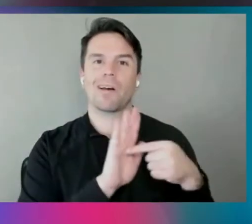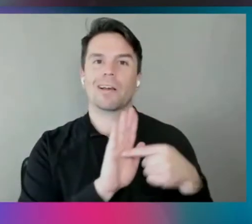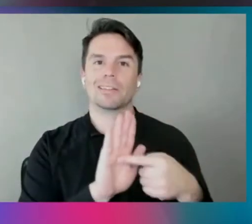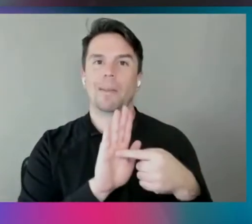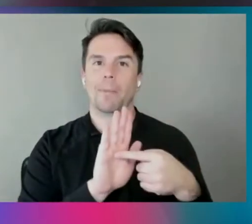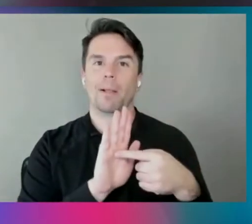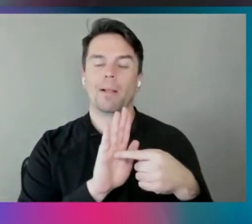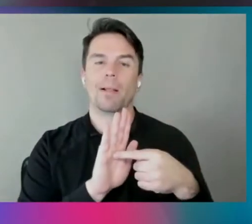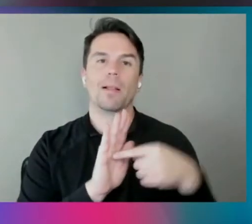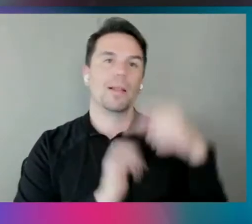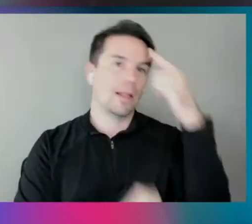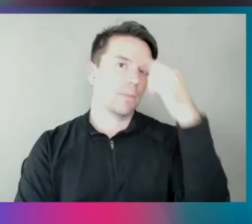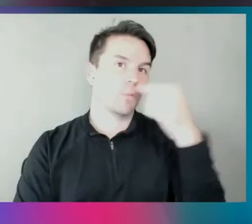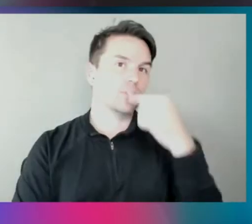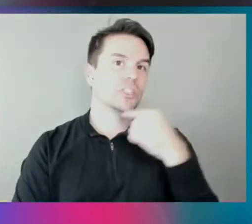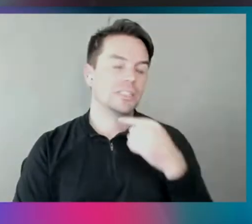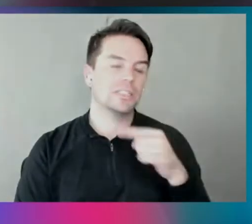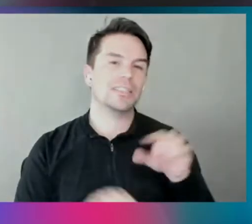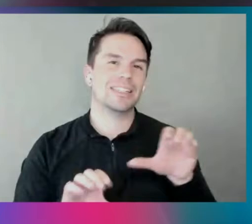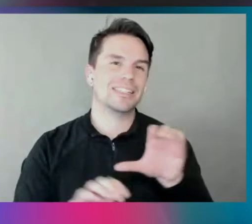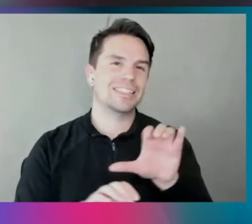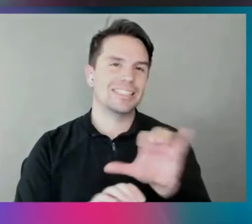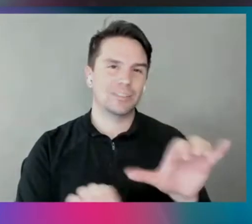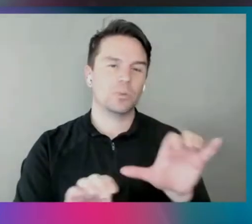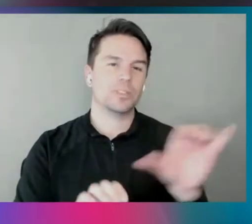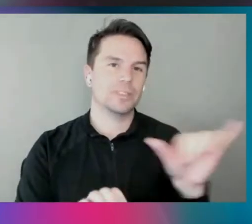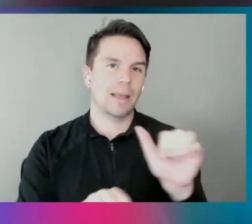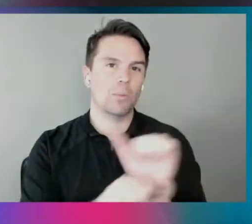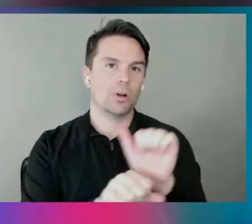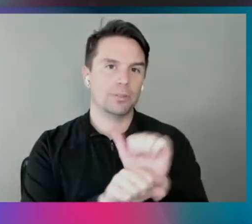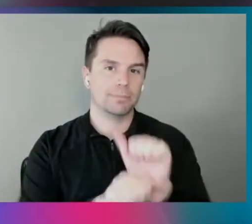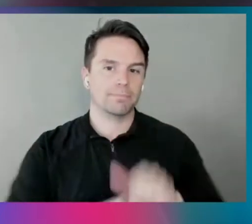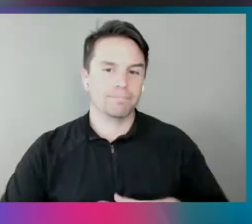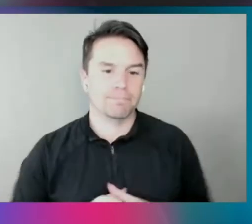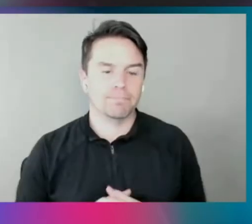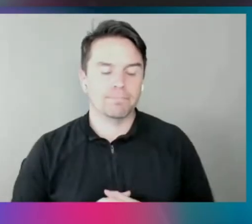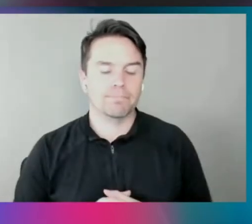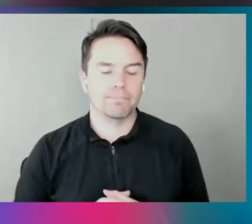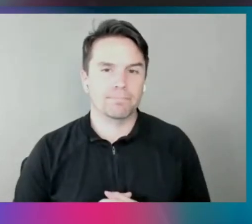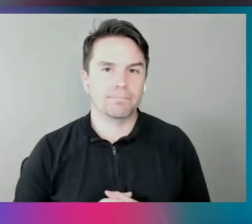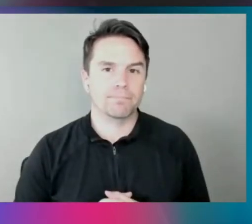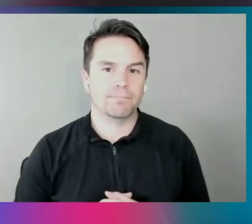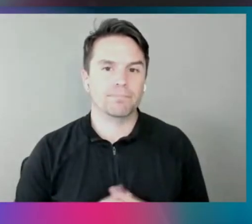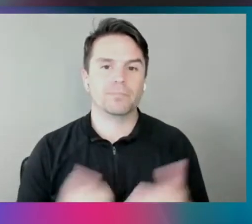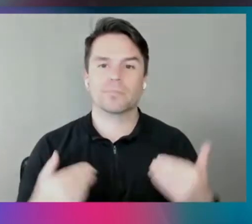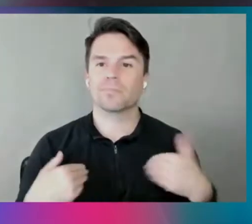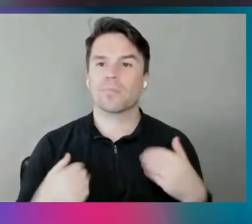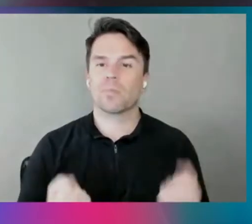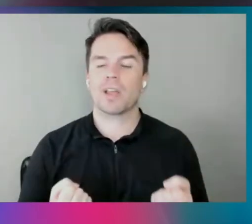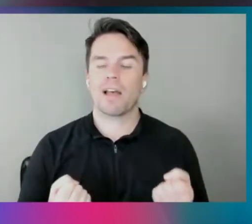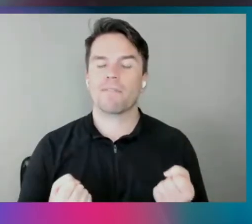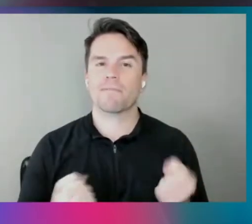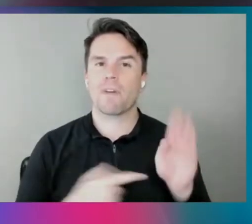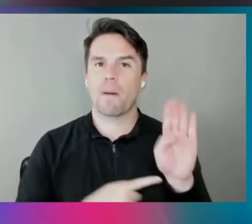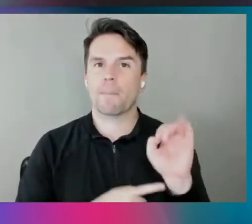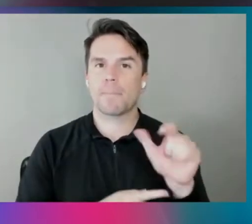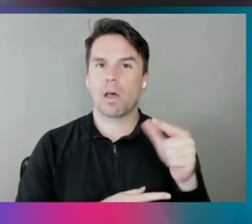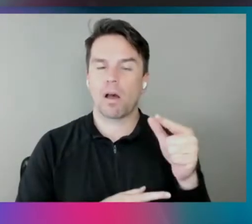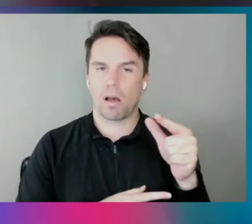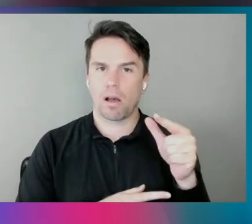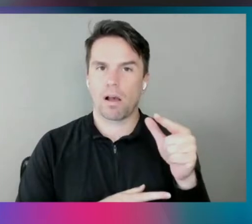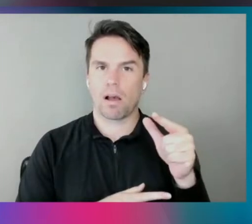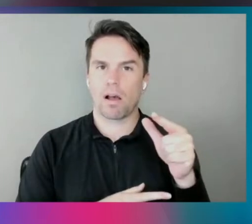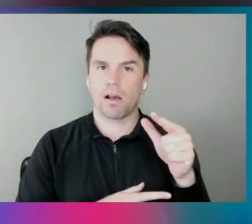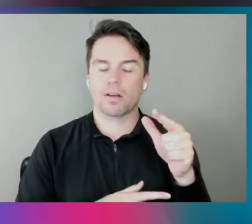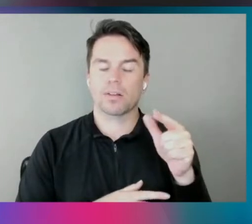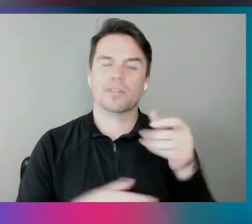Portuguese doing the same exact work. We have we have a blog that goes into the metrics and shows the